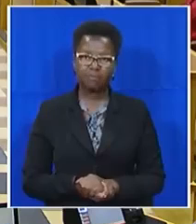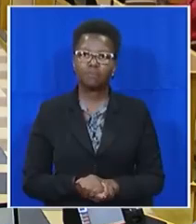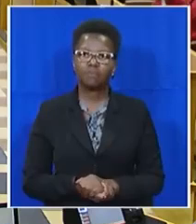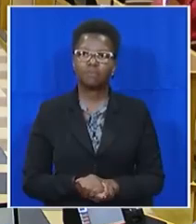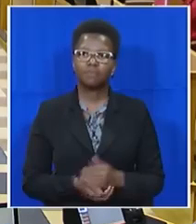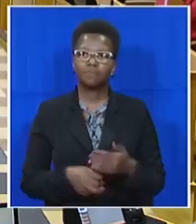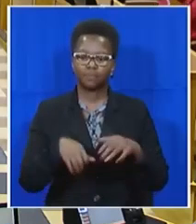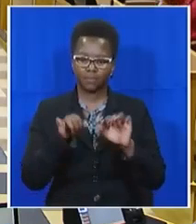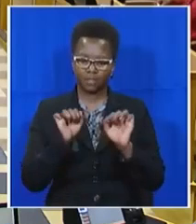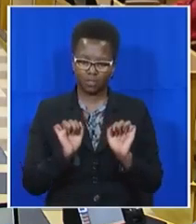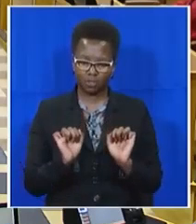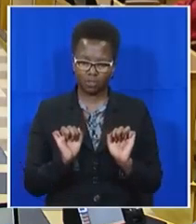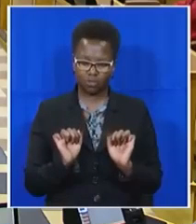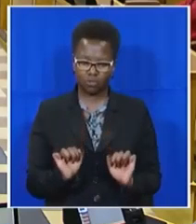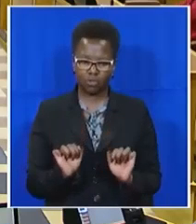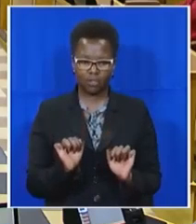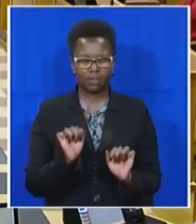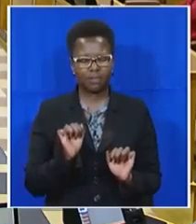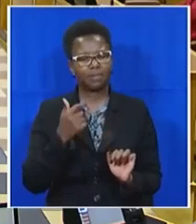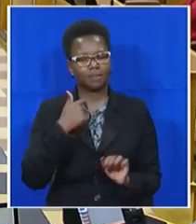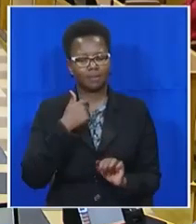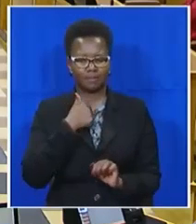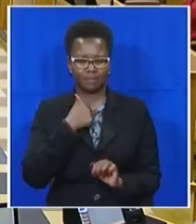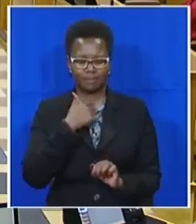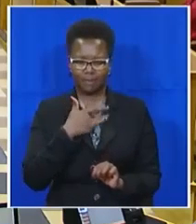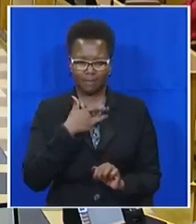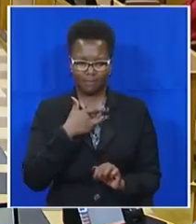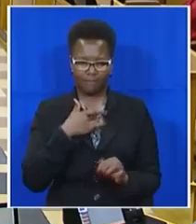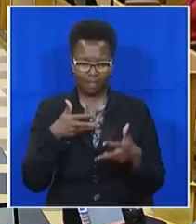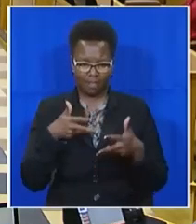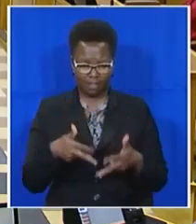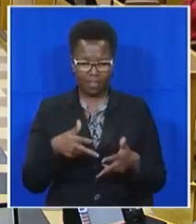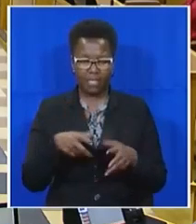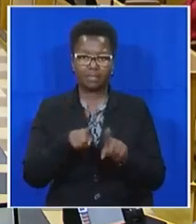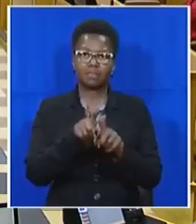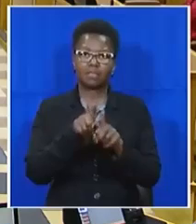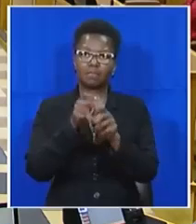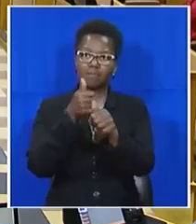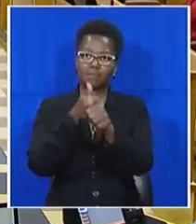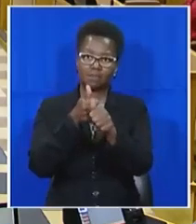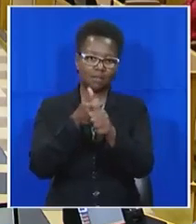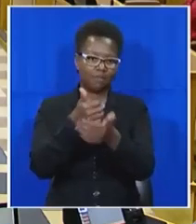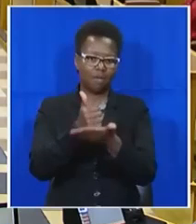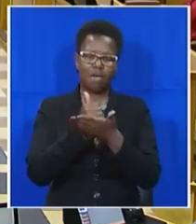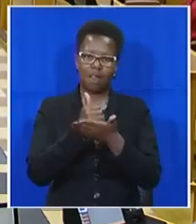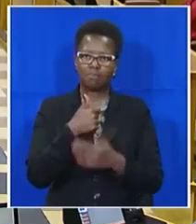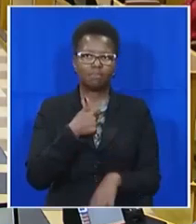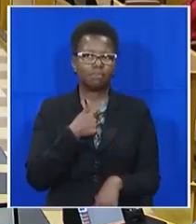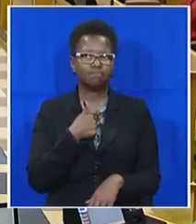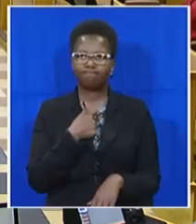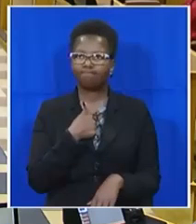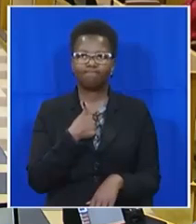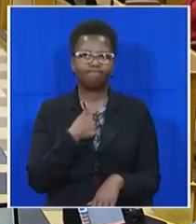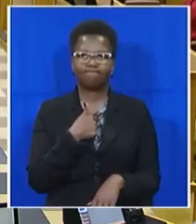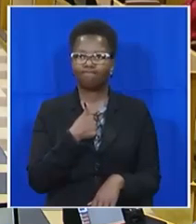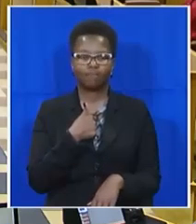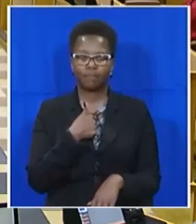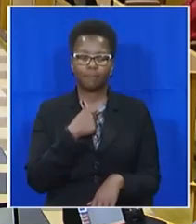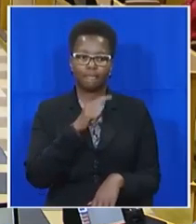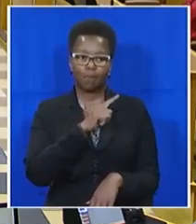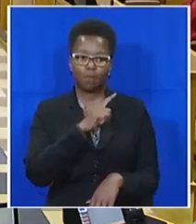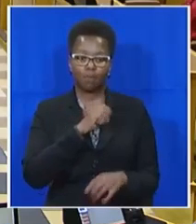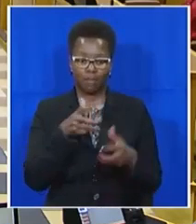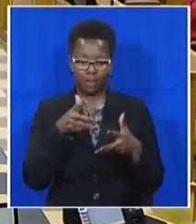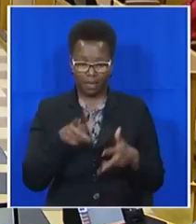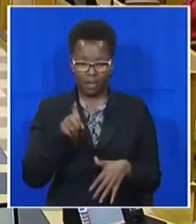Chairperson, sometimes I think you two are not helping the situation. Because one, I think you should have